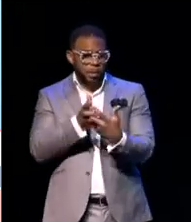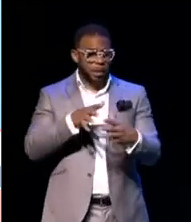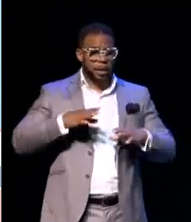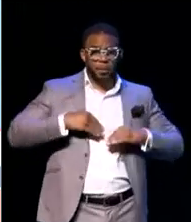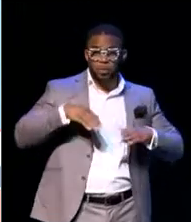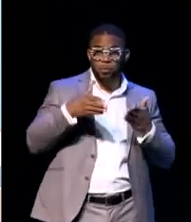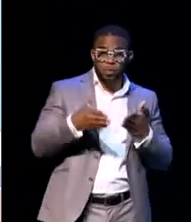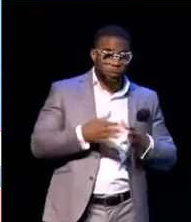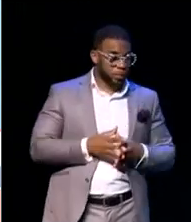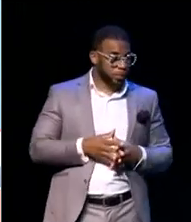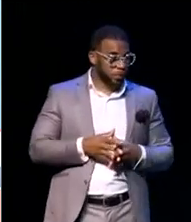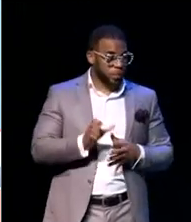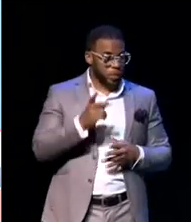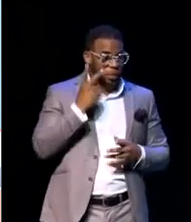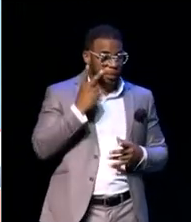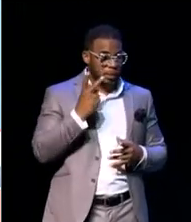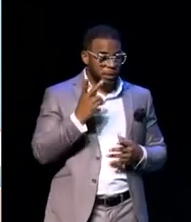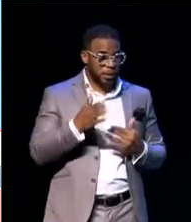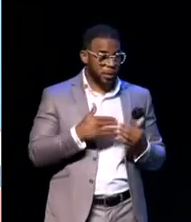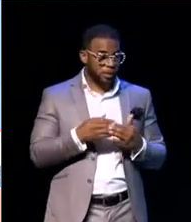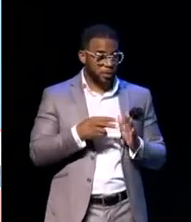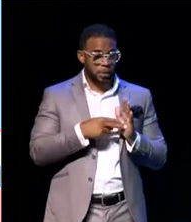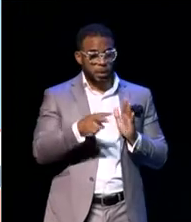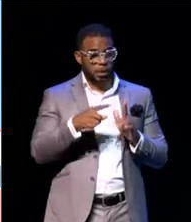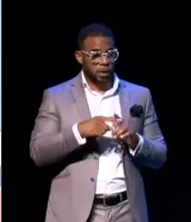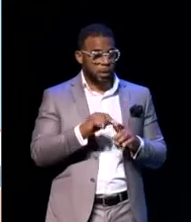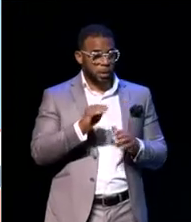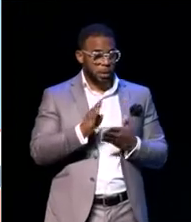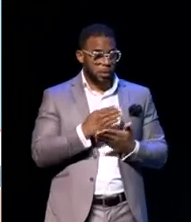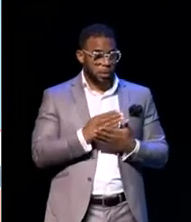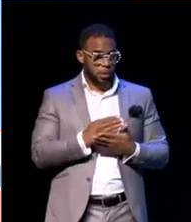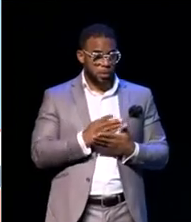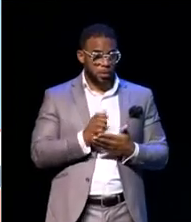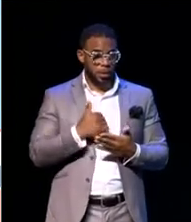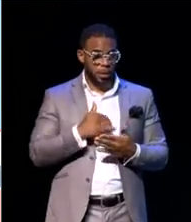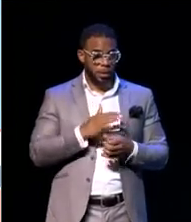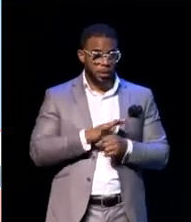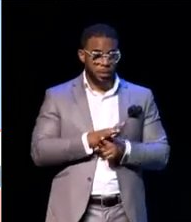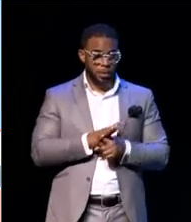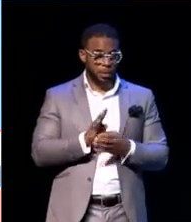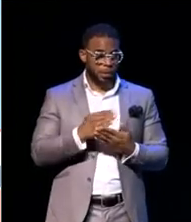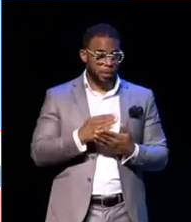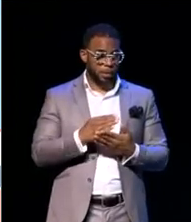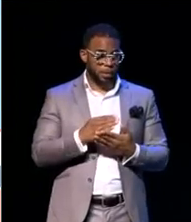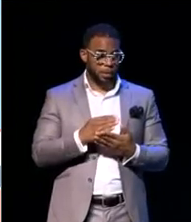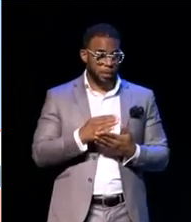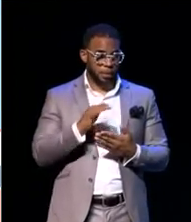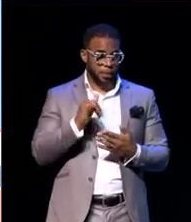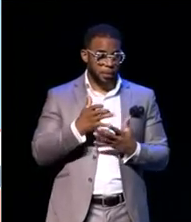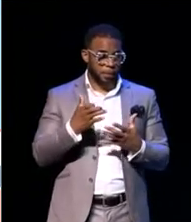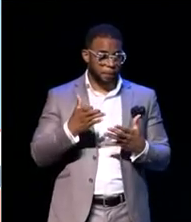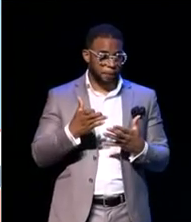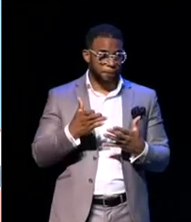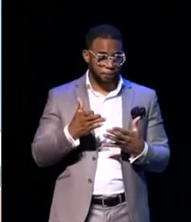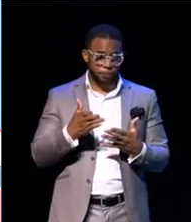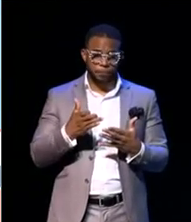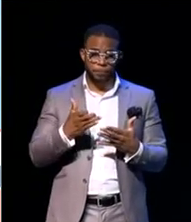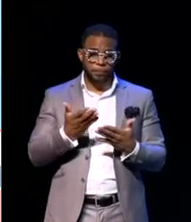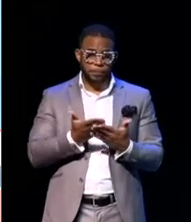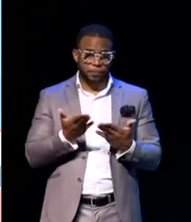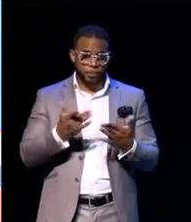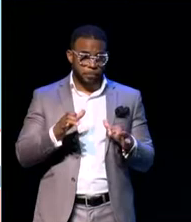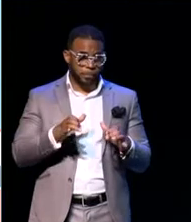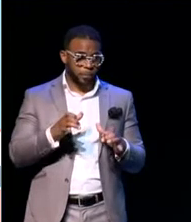acceptable services. And you'll see even reflected in this budget. Now, we had a pandemic budget that lots of stuff we wanted to do couldn't be